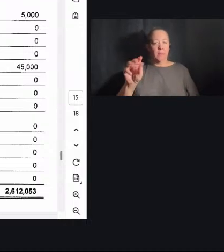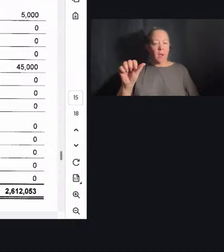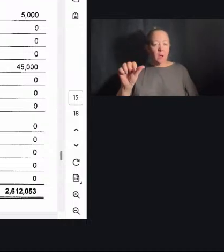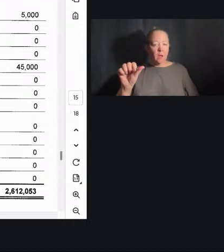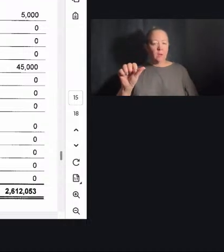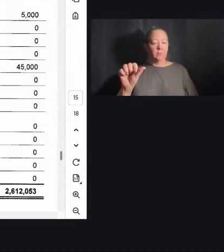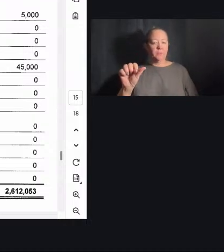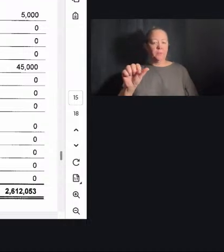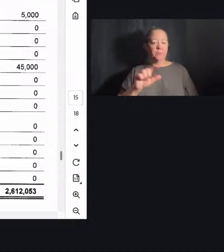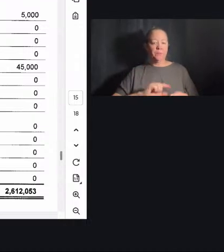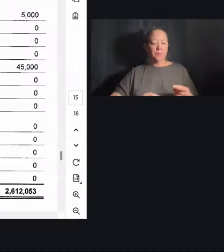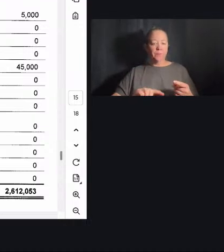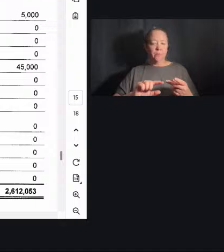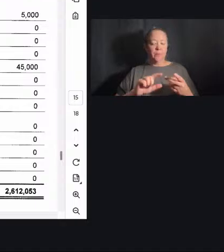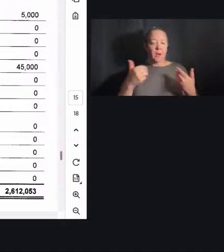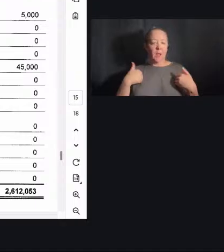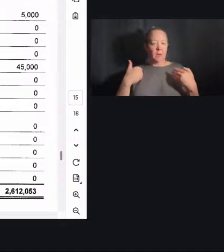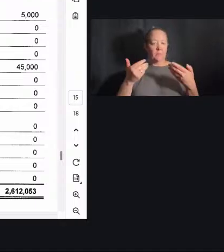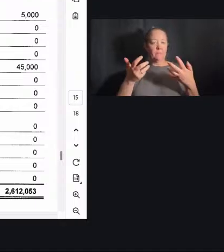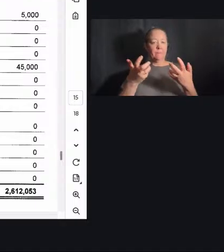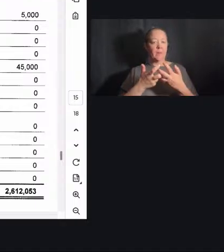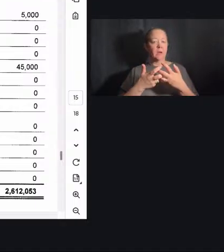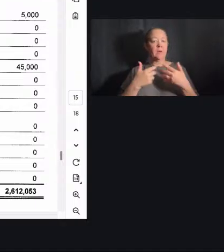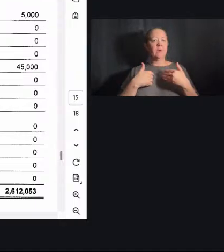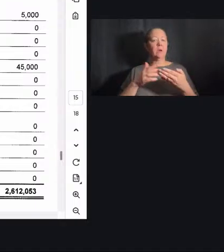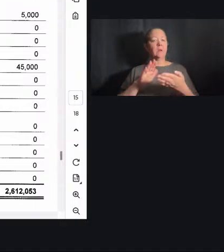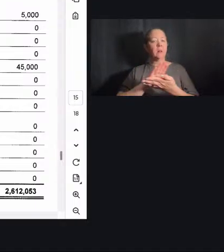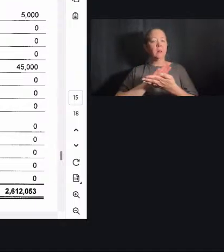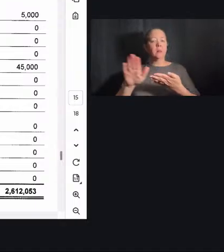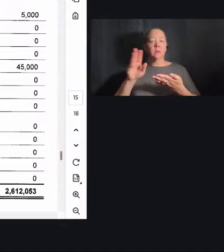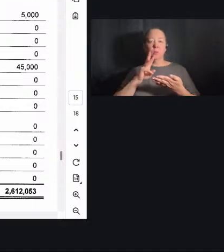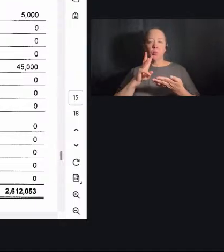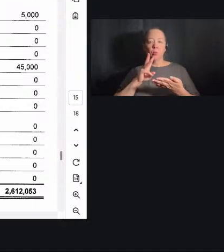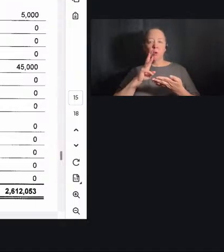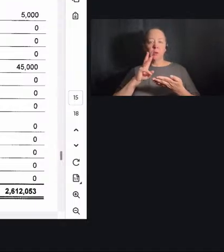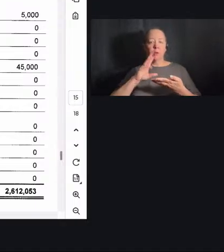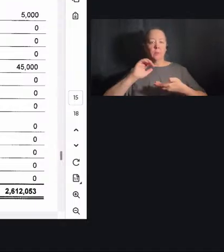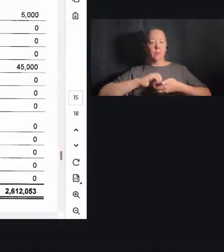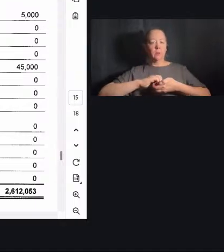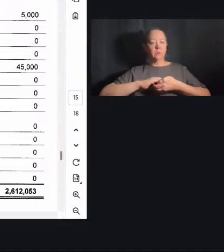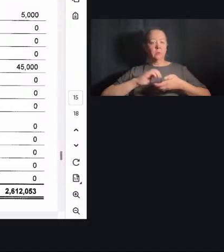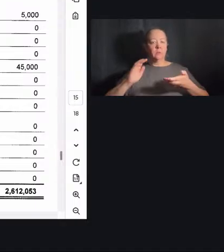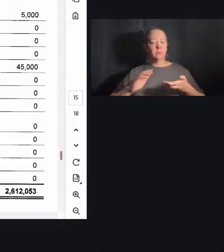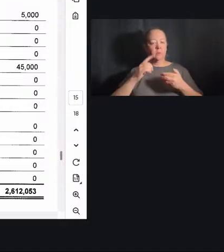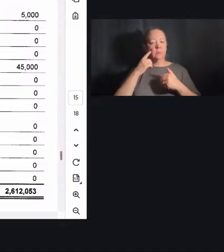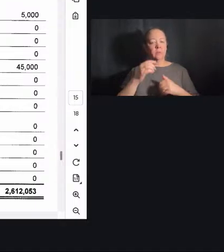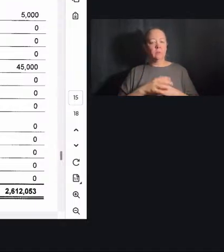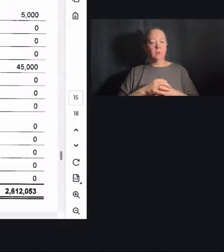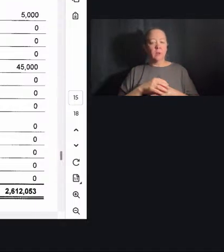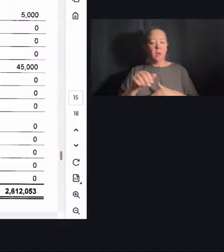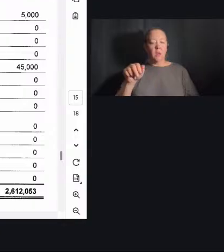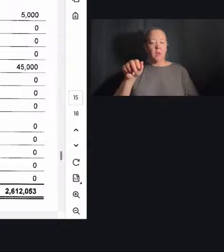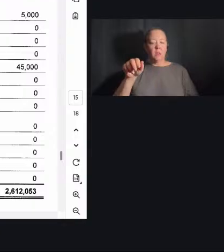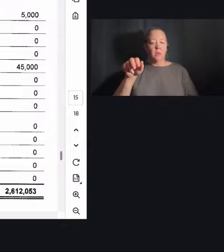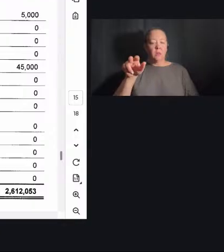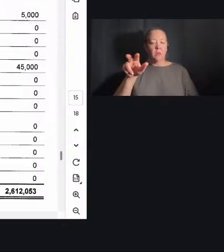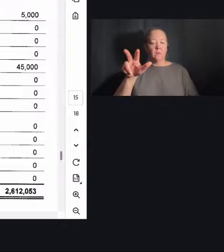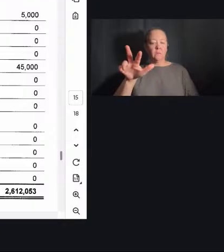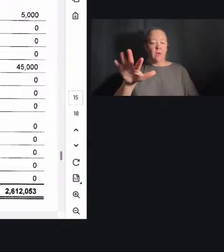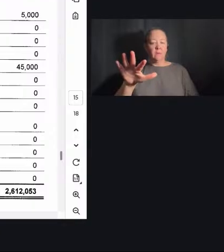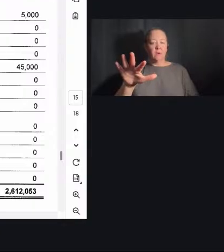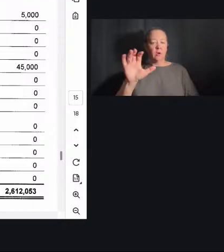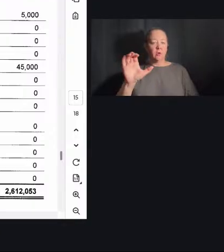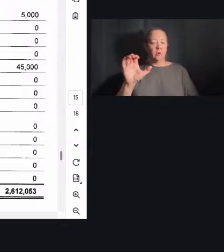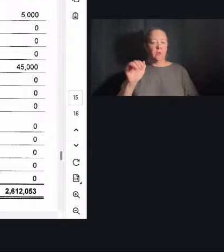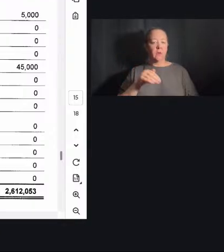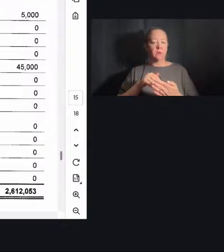found Cleaner Water Partnership to step in with over $500,000 to be our match. I